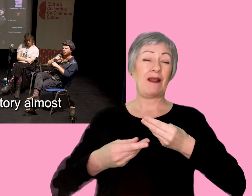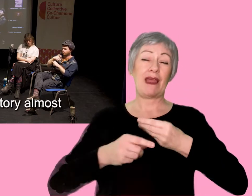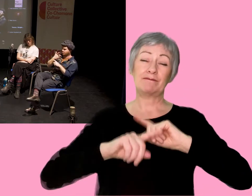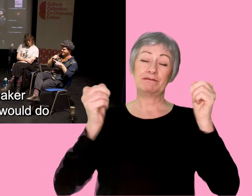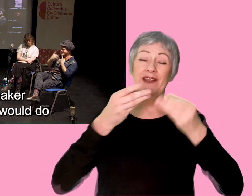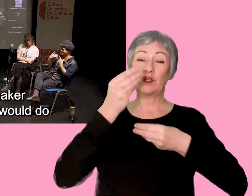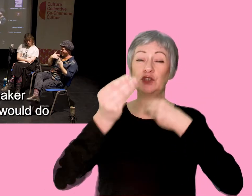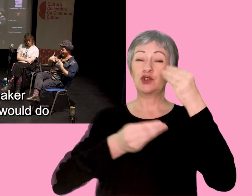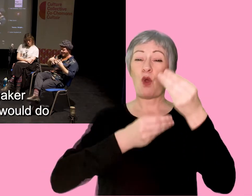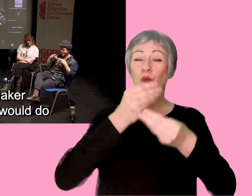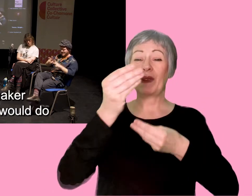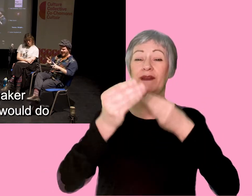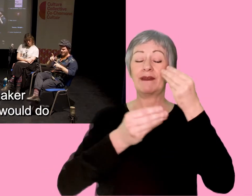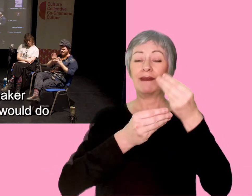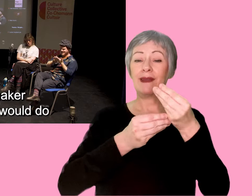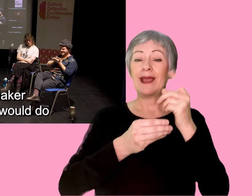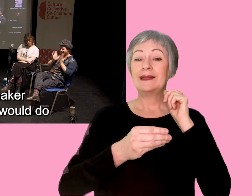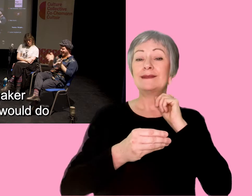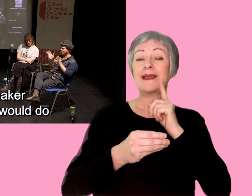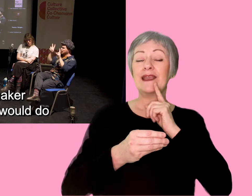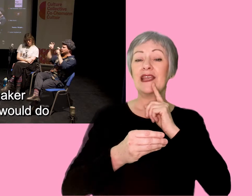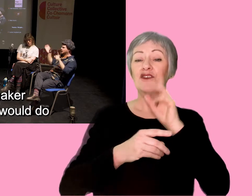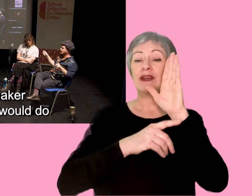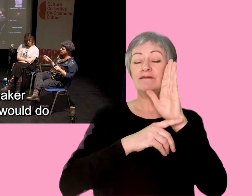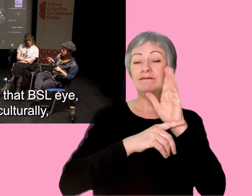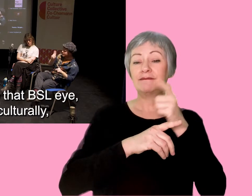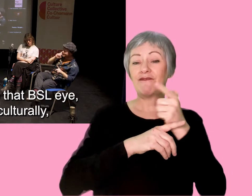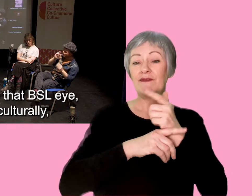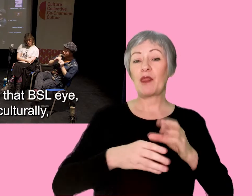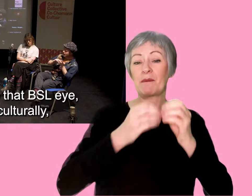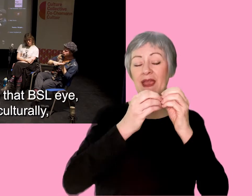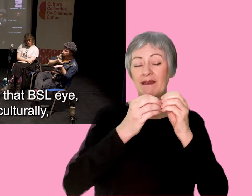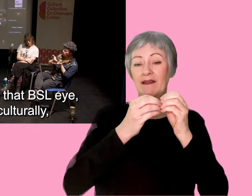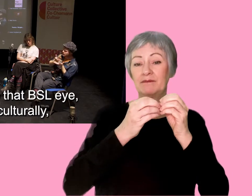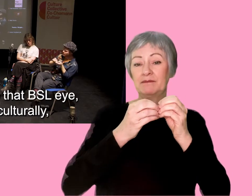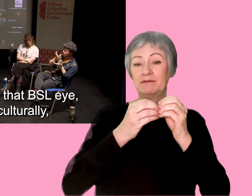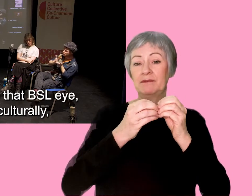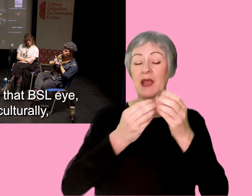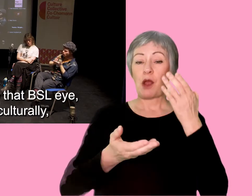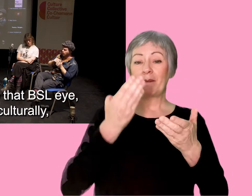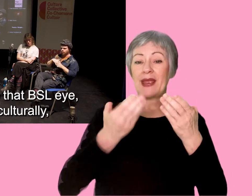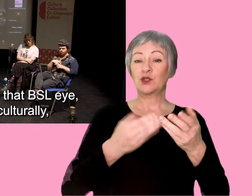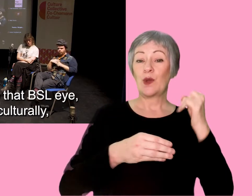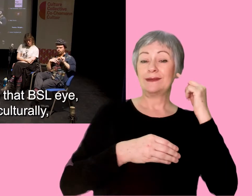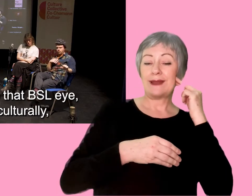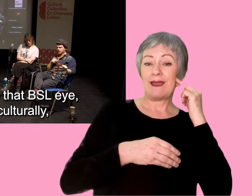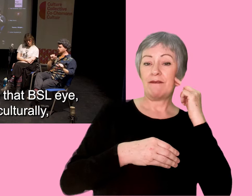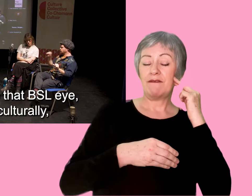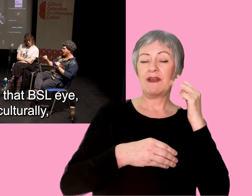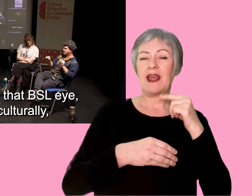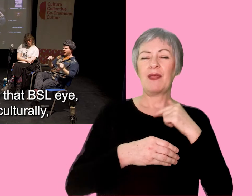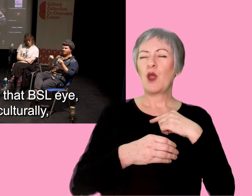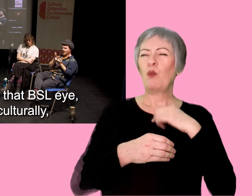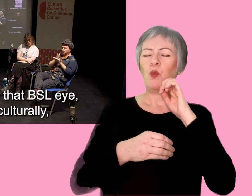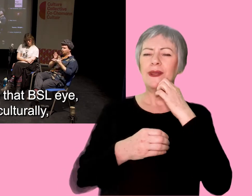almost as a hearing filmmaker than a deaf filmmaker would do, because they wouldn't have that BSL eye, that